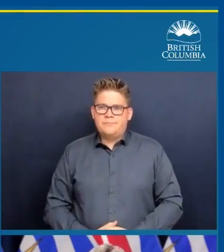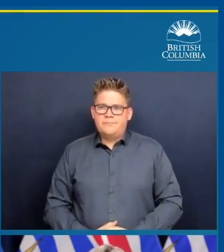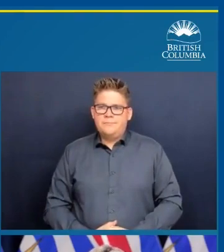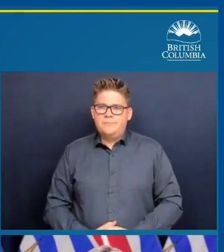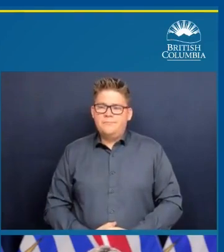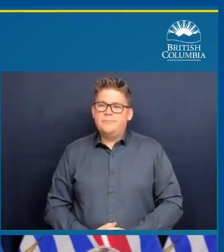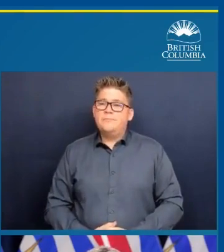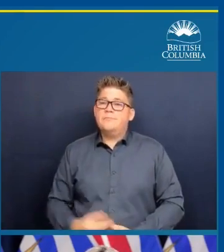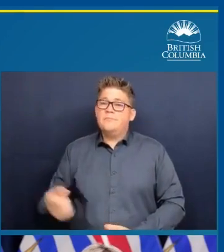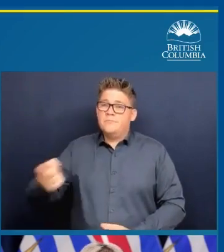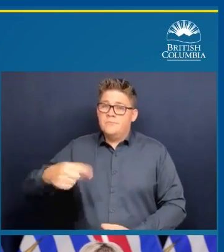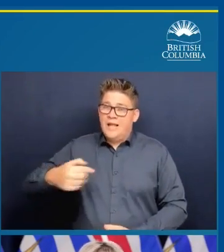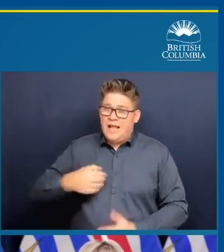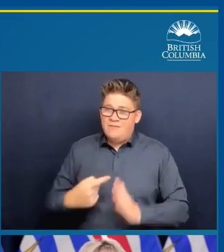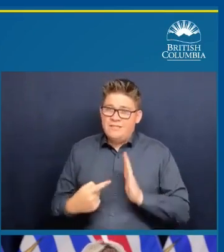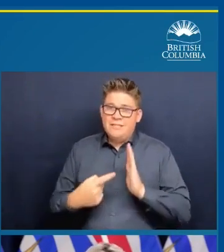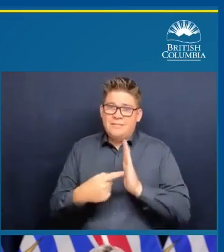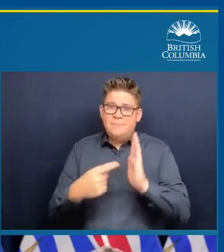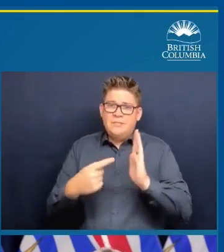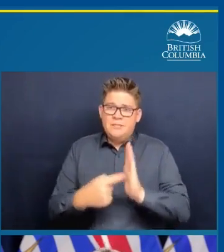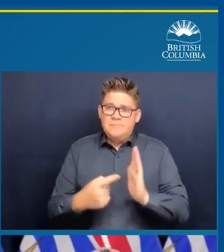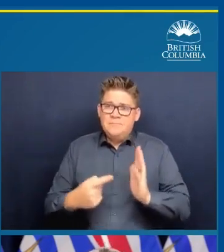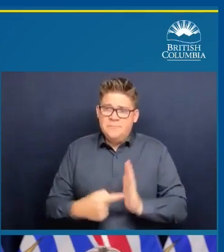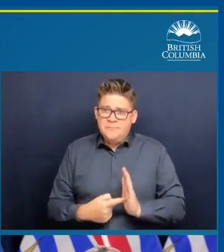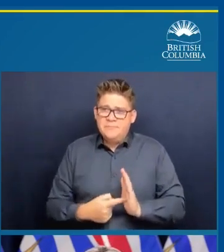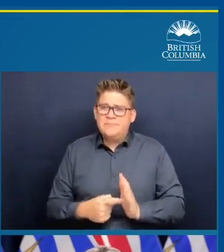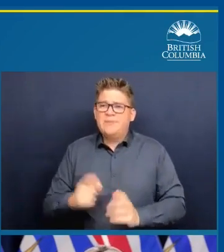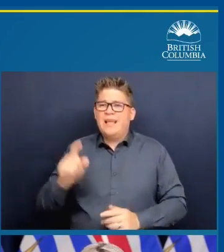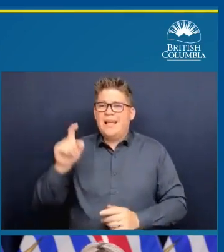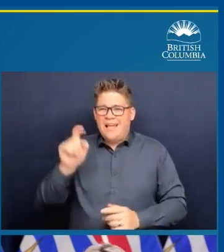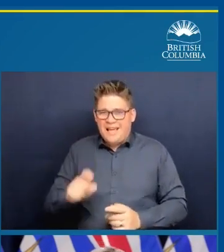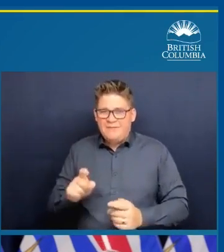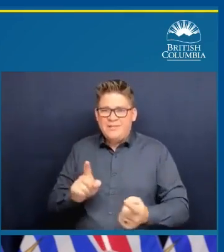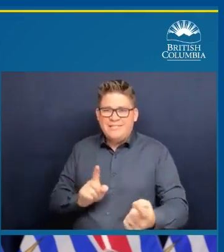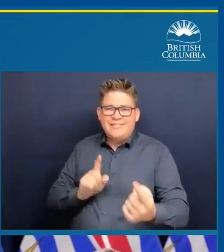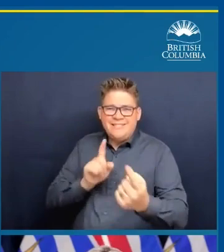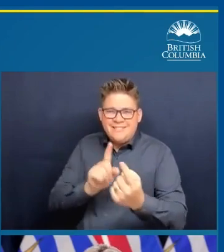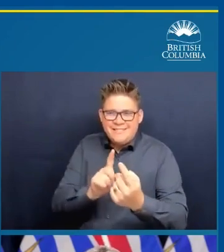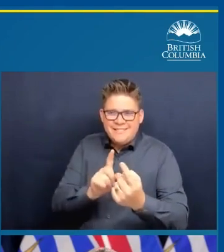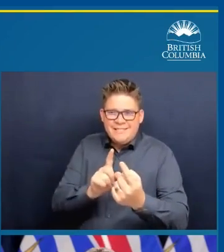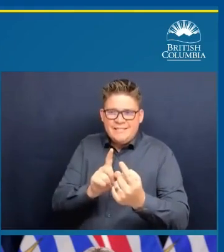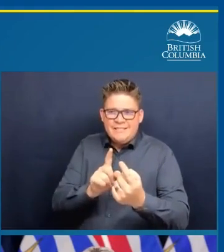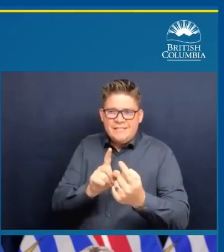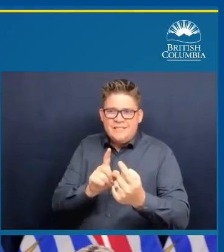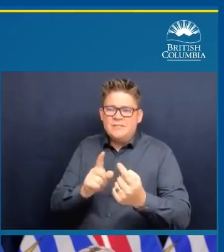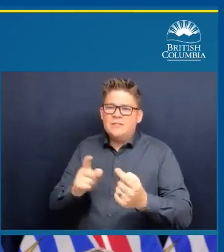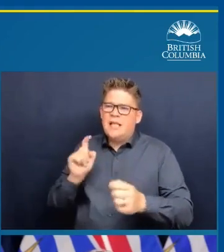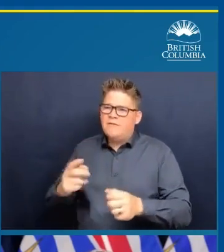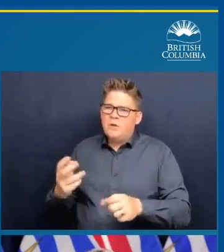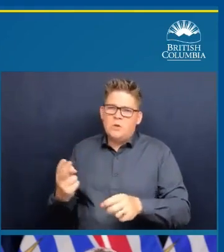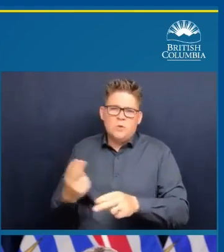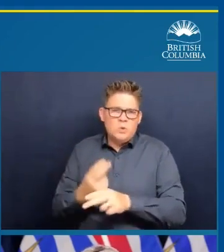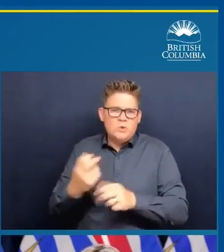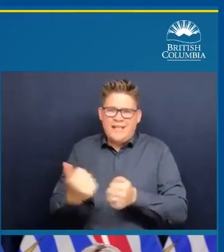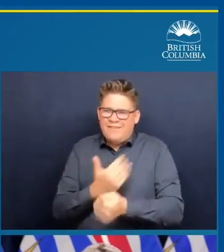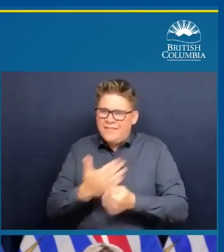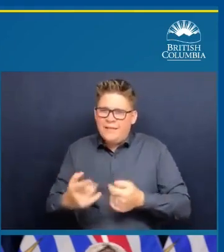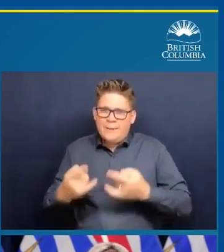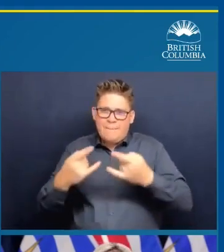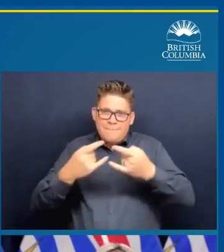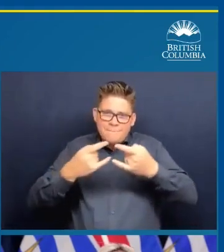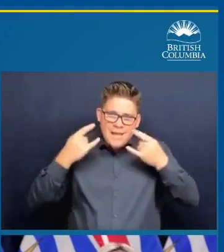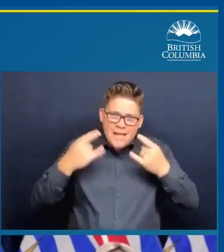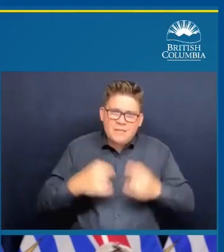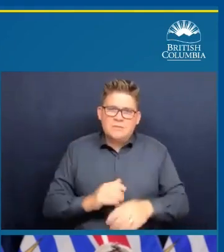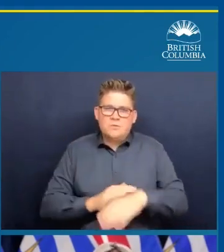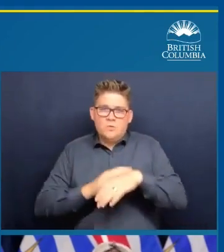contact with others, then we need to use all of our preventive tools. So masking, washing hands, following respiratory etiquette,